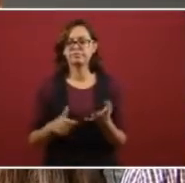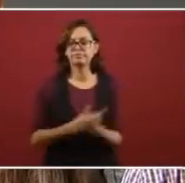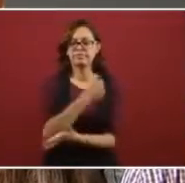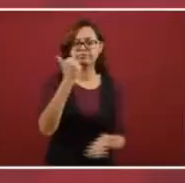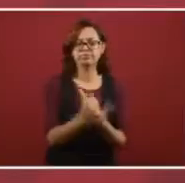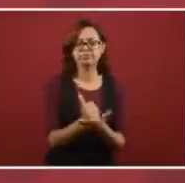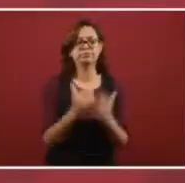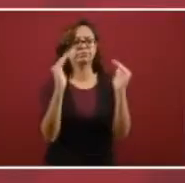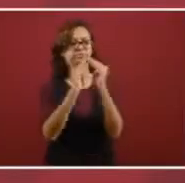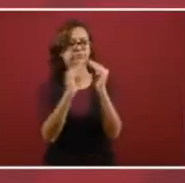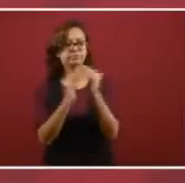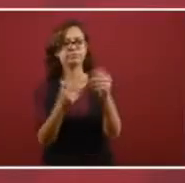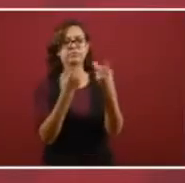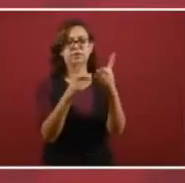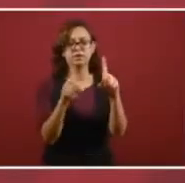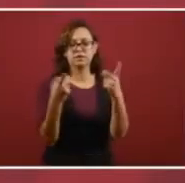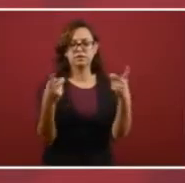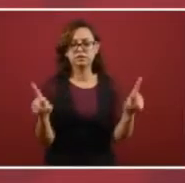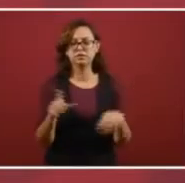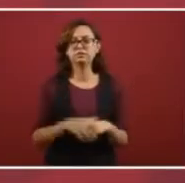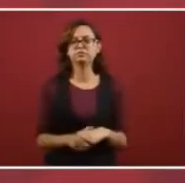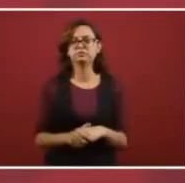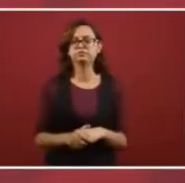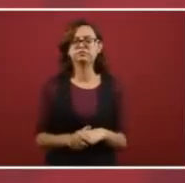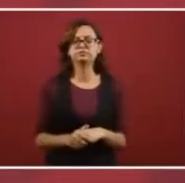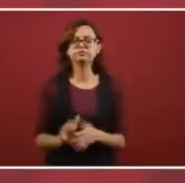the urban development in living,